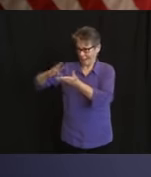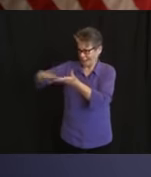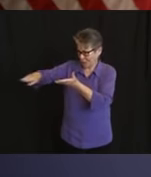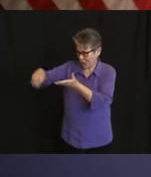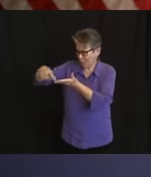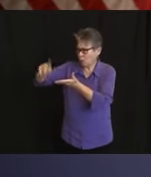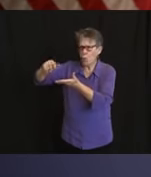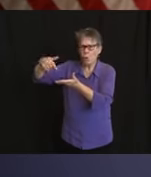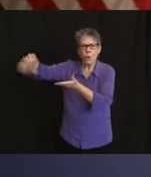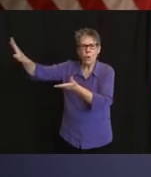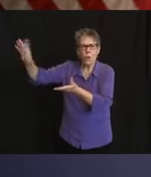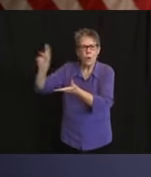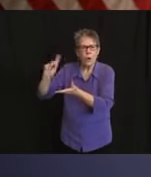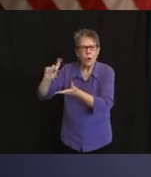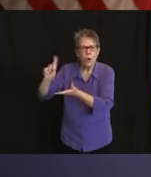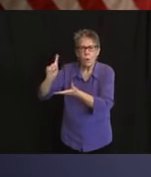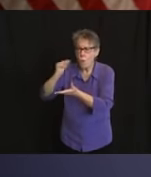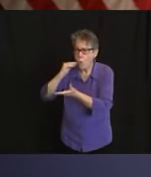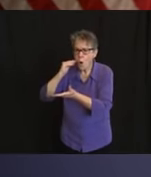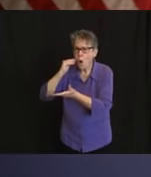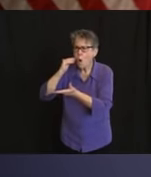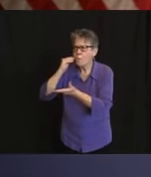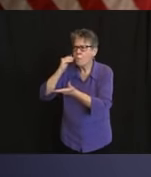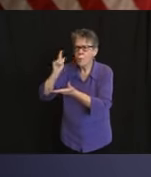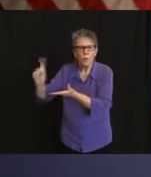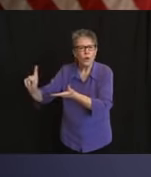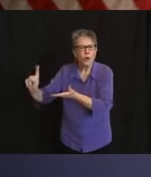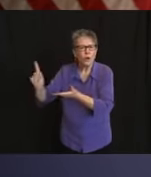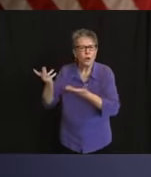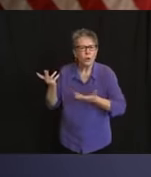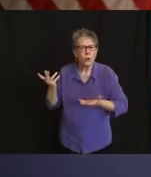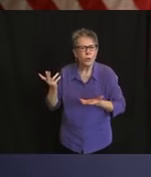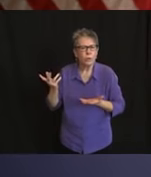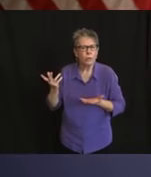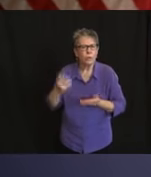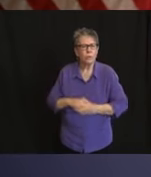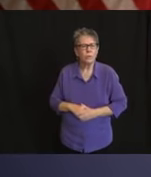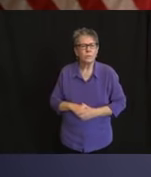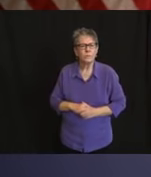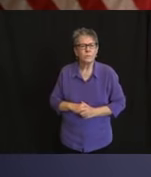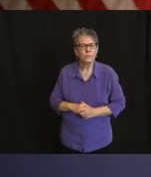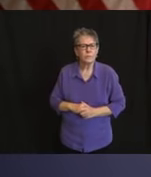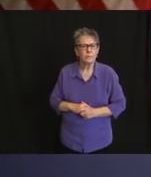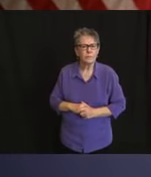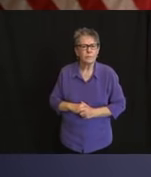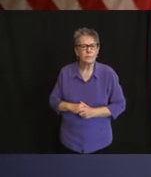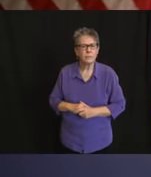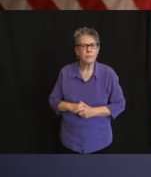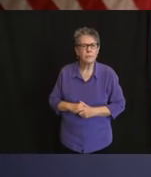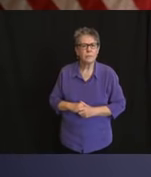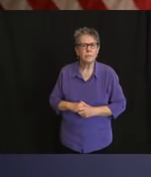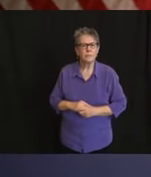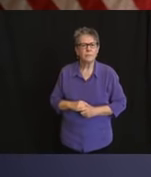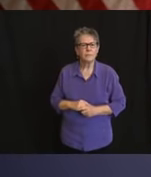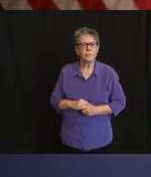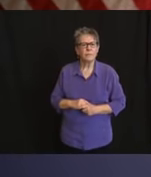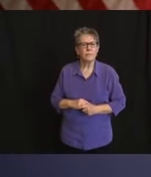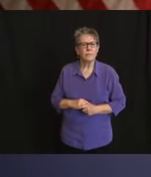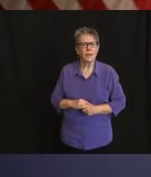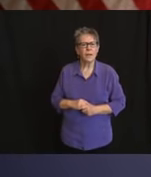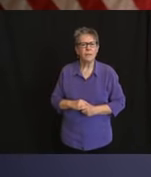Do we not, Dan or Matt, do we have a page up in terms of specific to, I don't